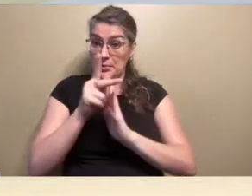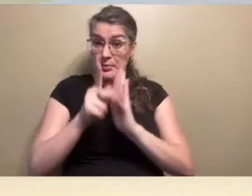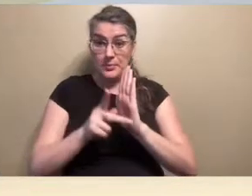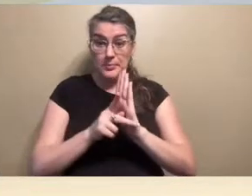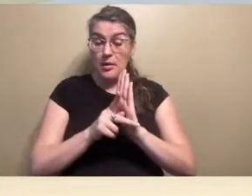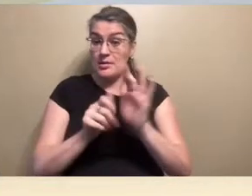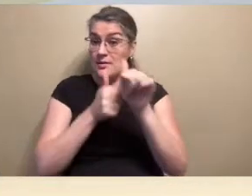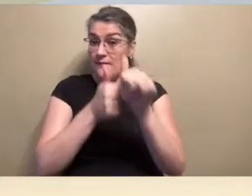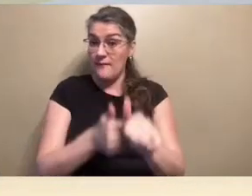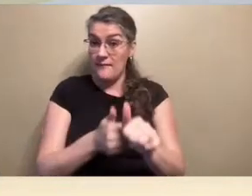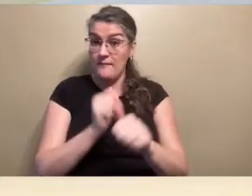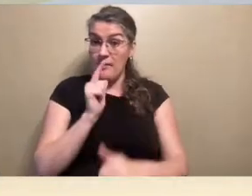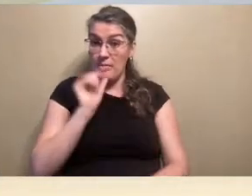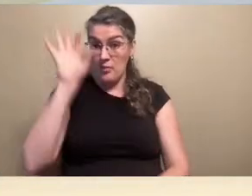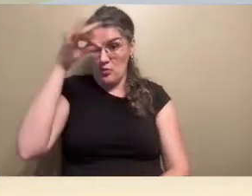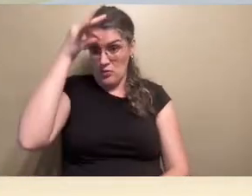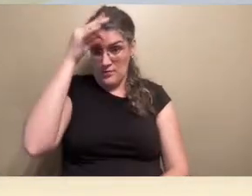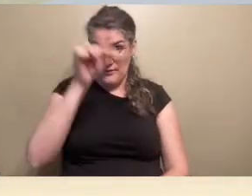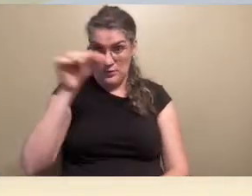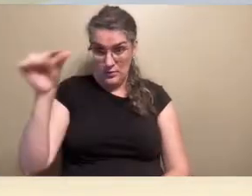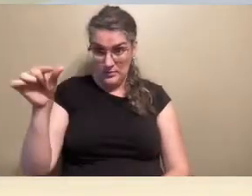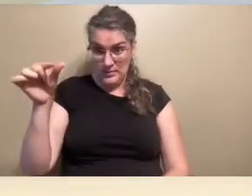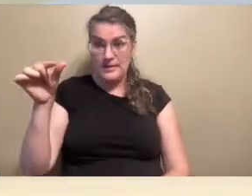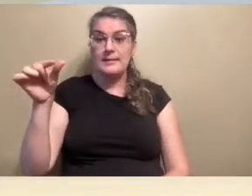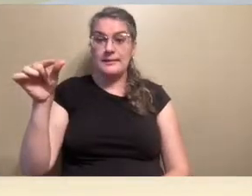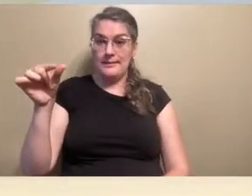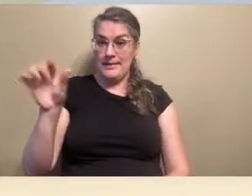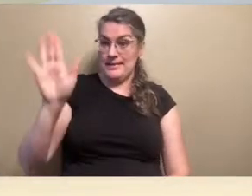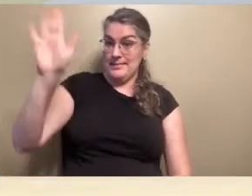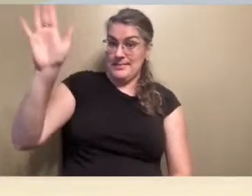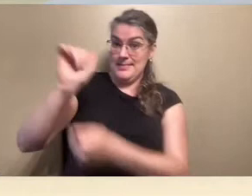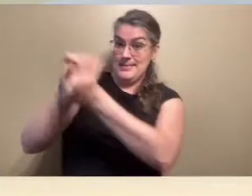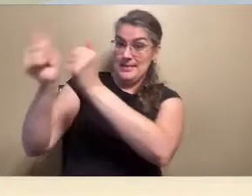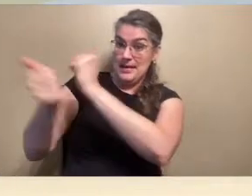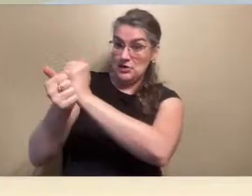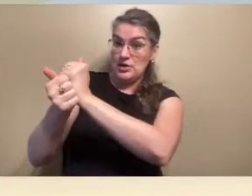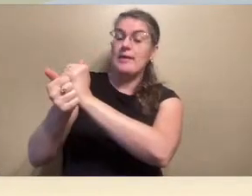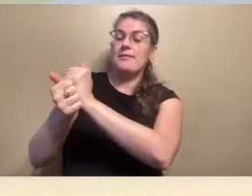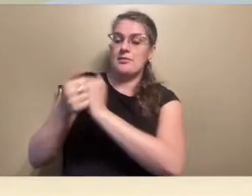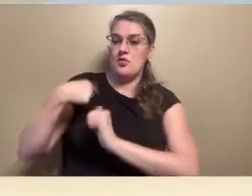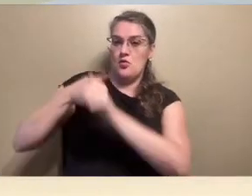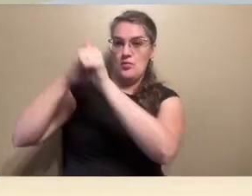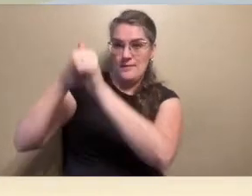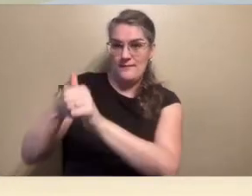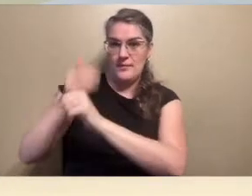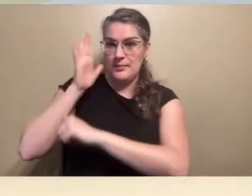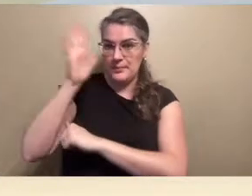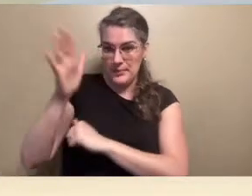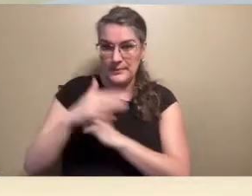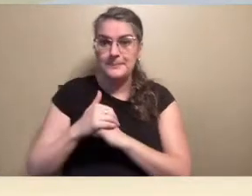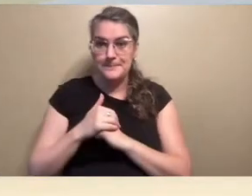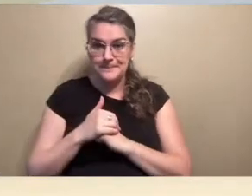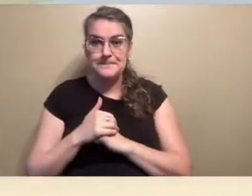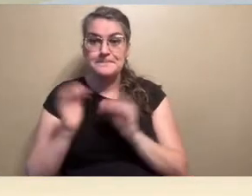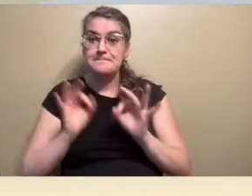direction and signal a change in how individuals diagnosed with COVID-19 and their close contacts will be